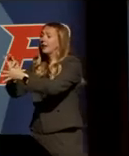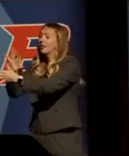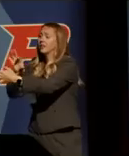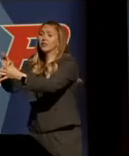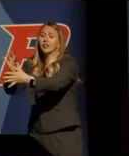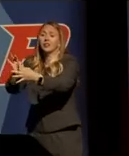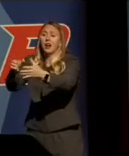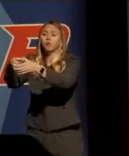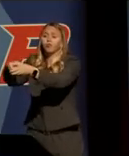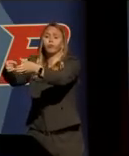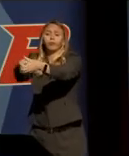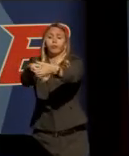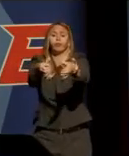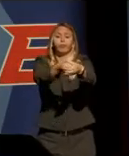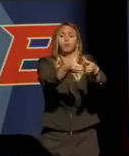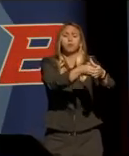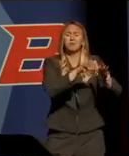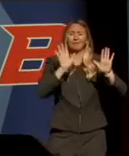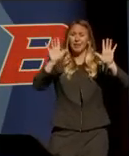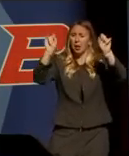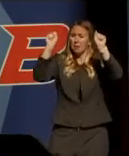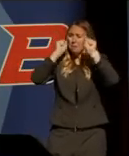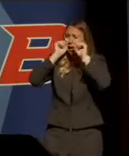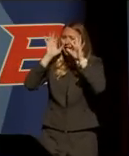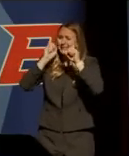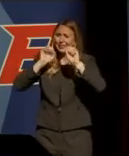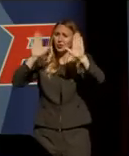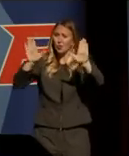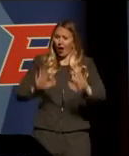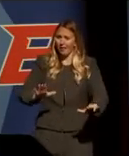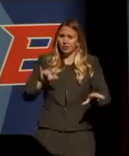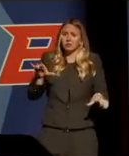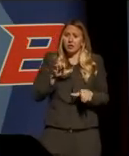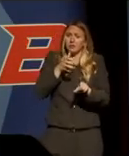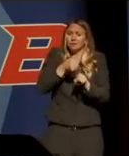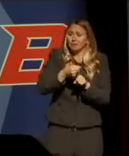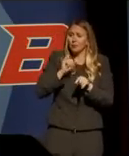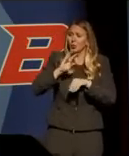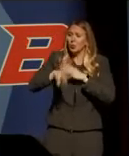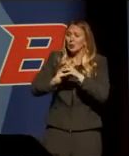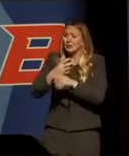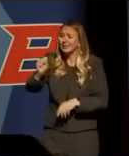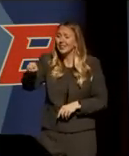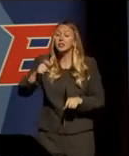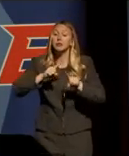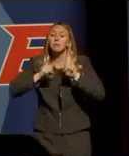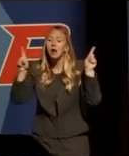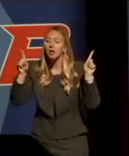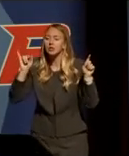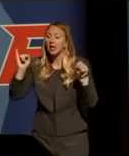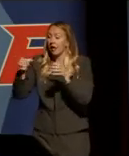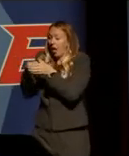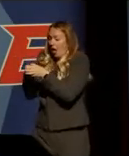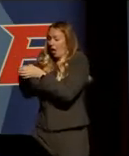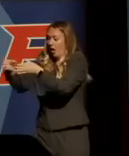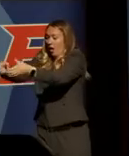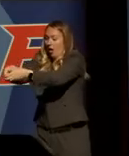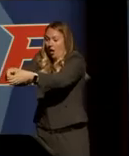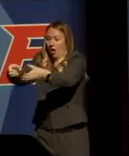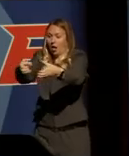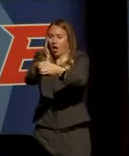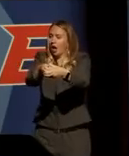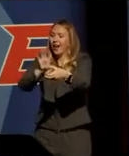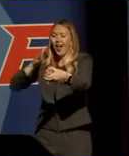incredible. It does good things for the world. But when we work together, what we can accomplish